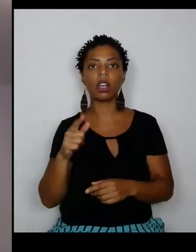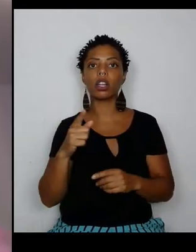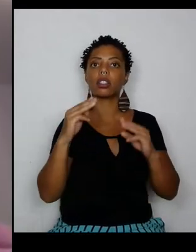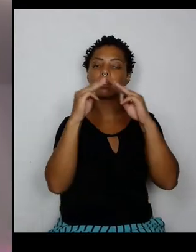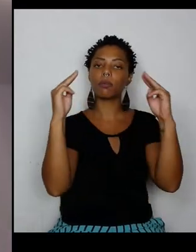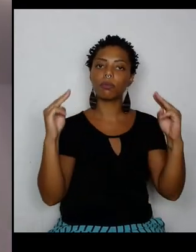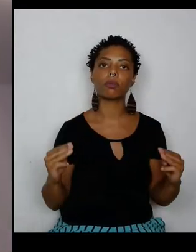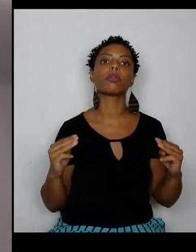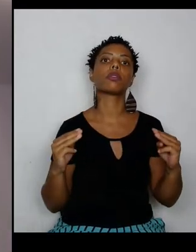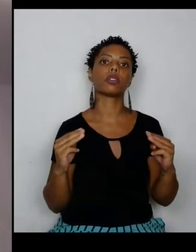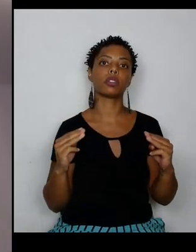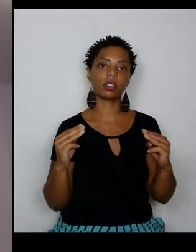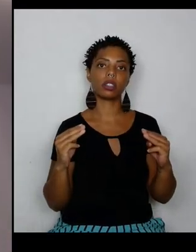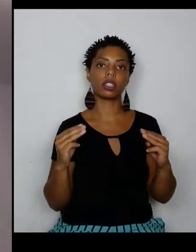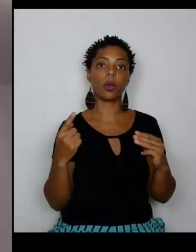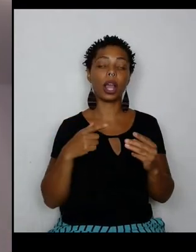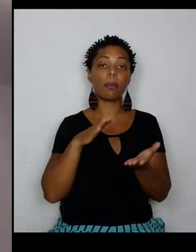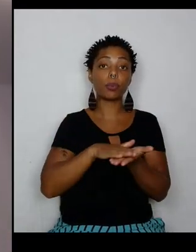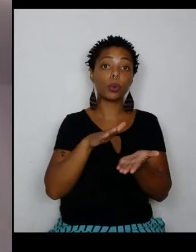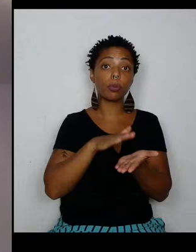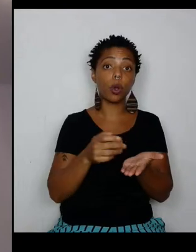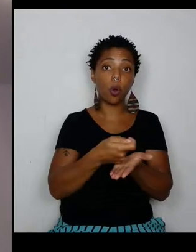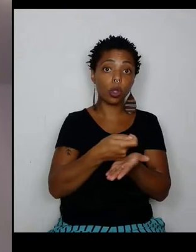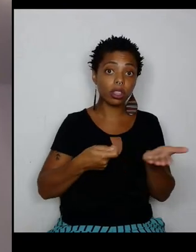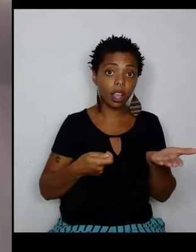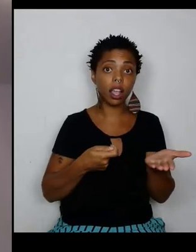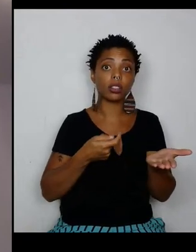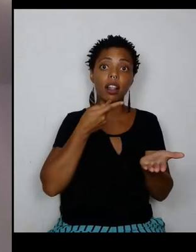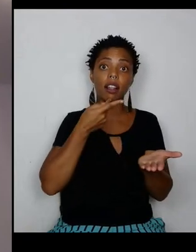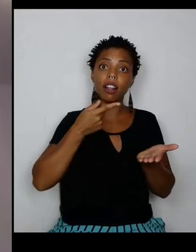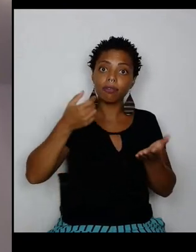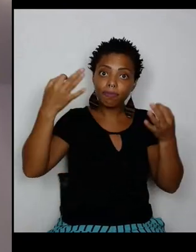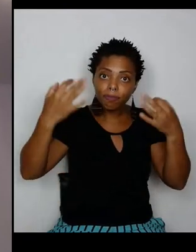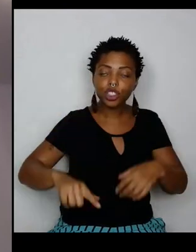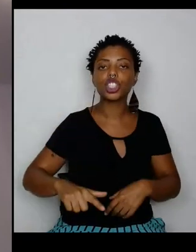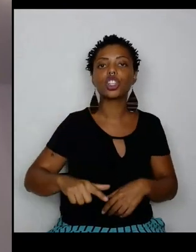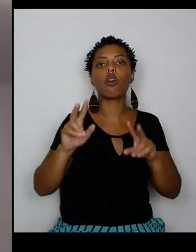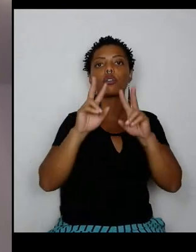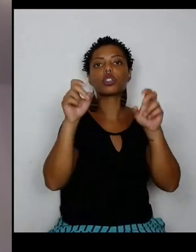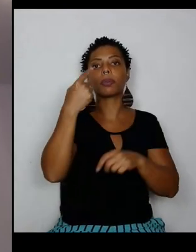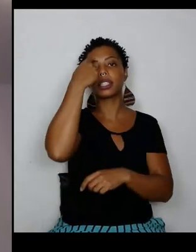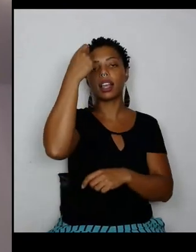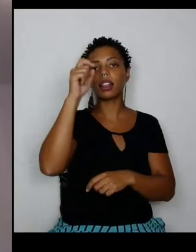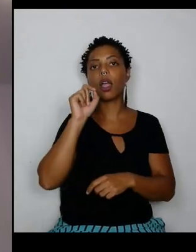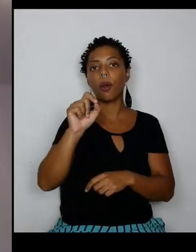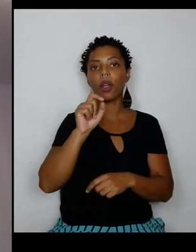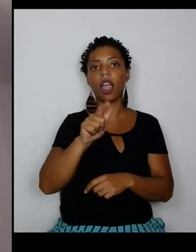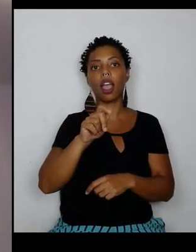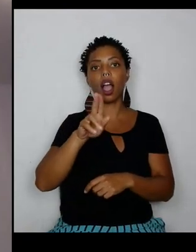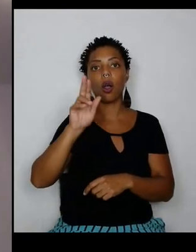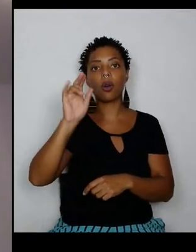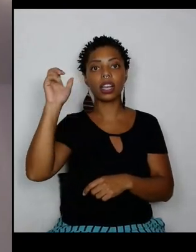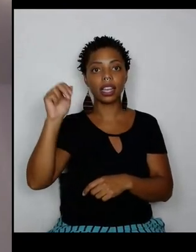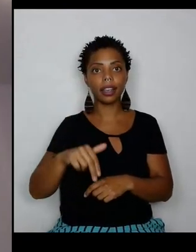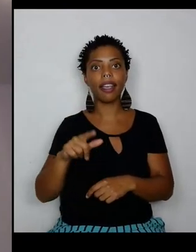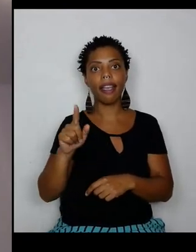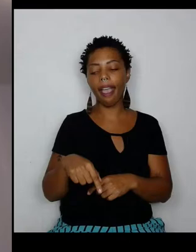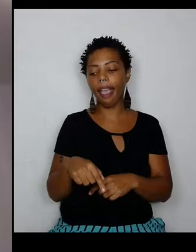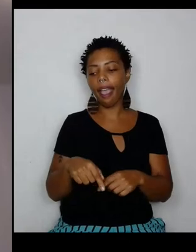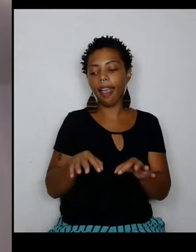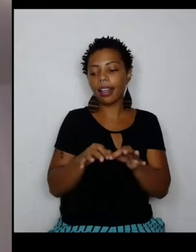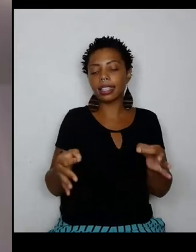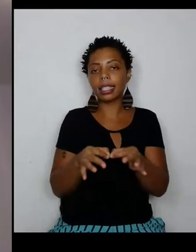had seen gogan in lohan shahi museum and he published a text in which he reinforced the idea of